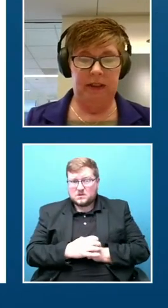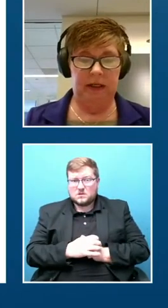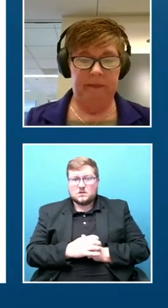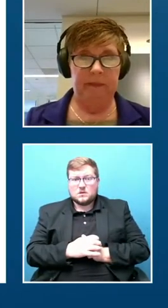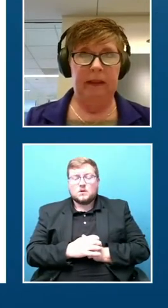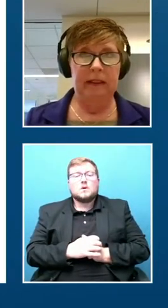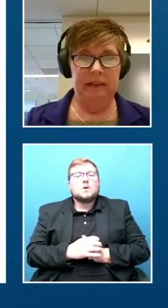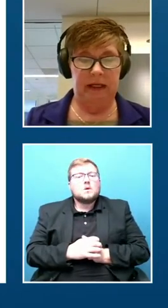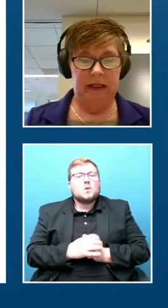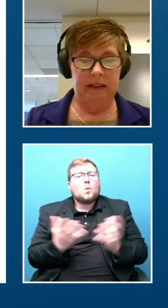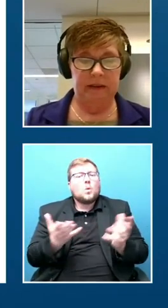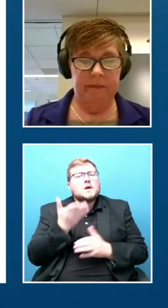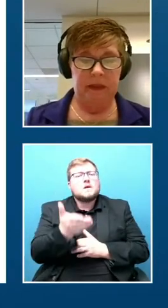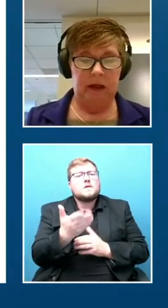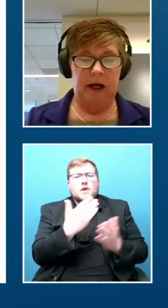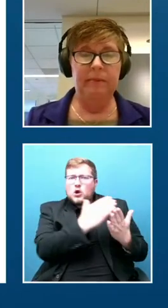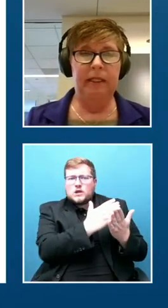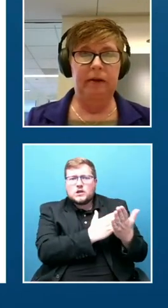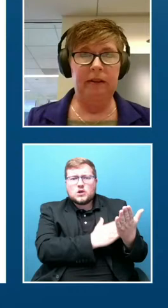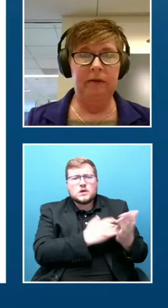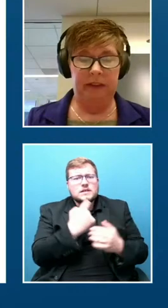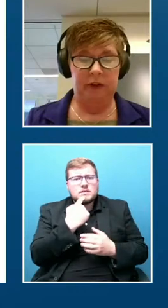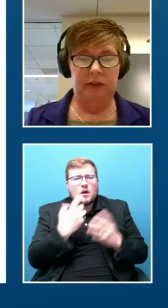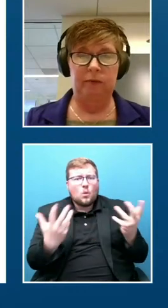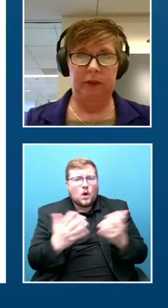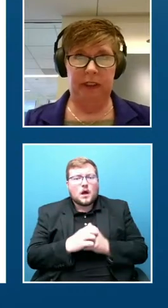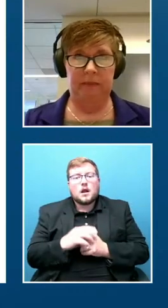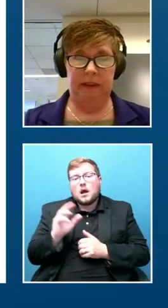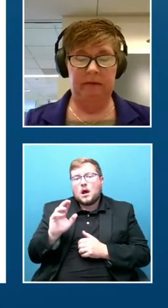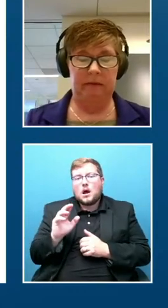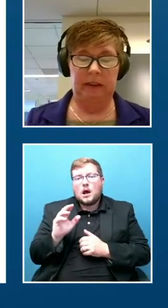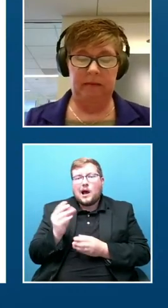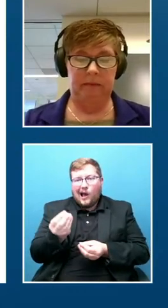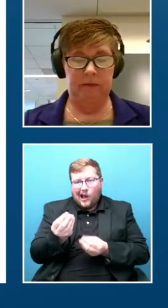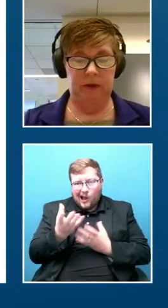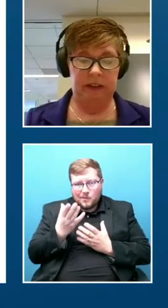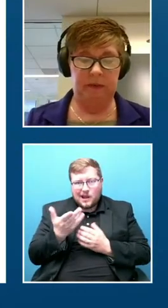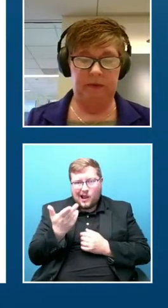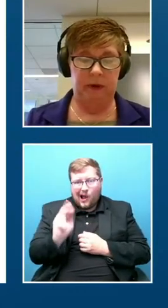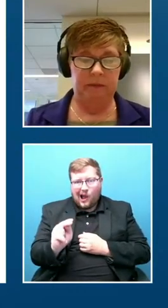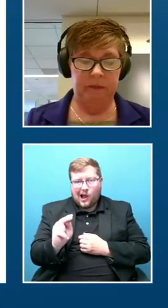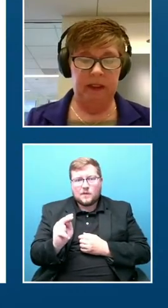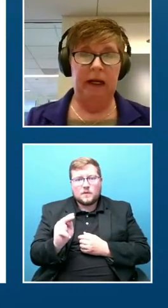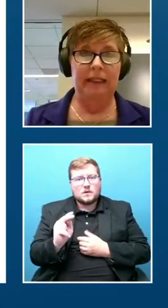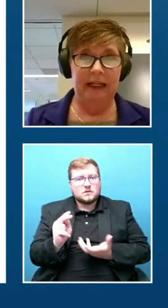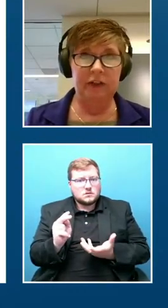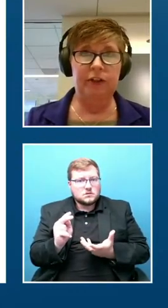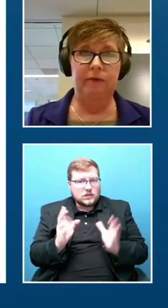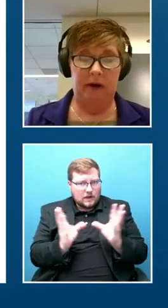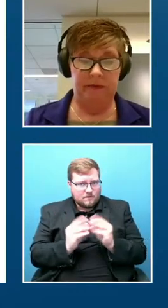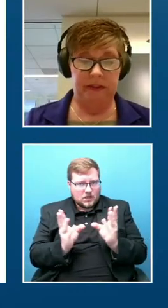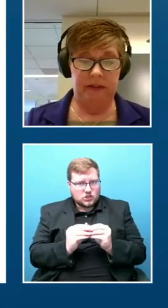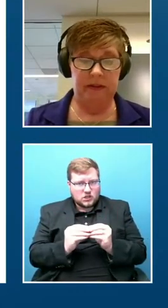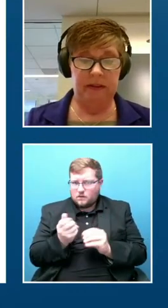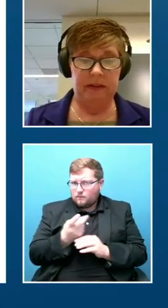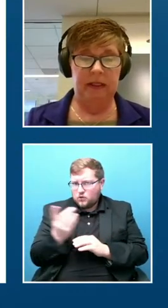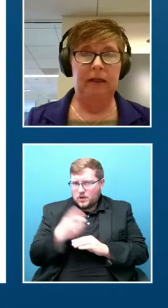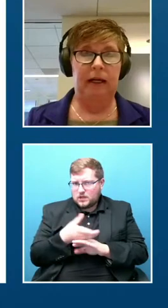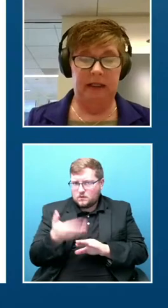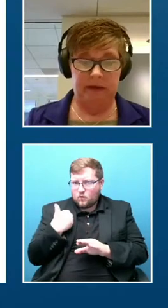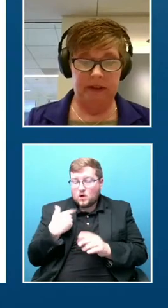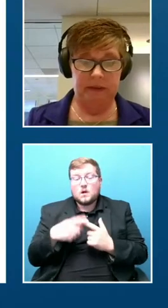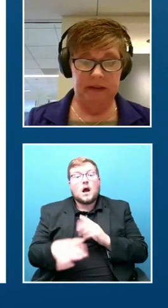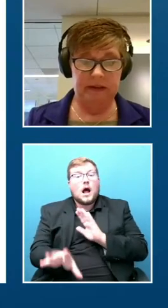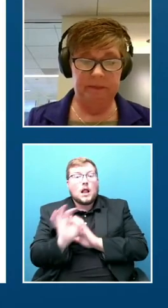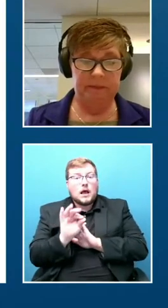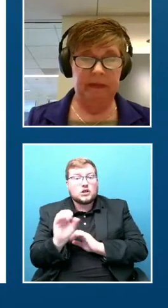the agenda, it says, update on convention, which had been a few days before, election of officers,